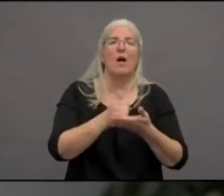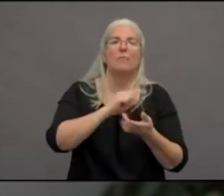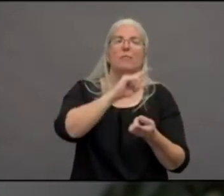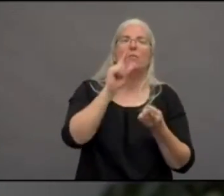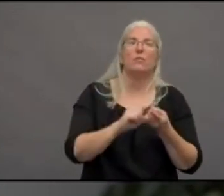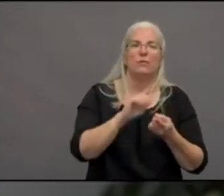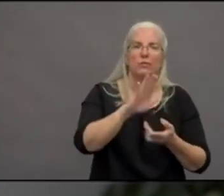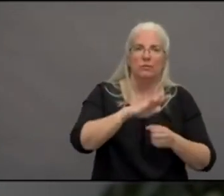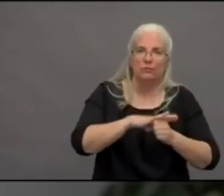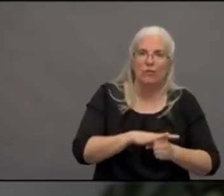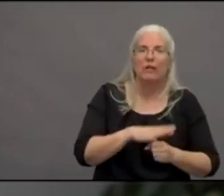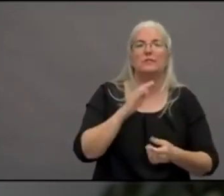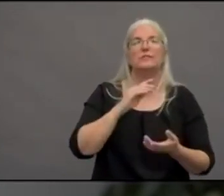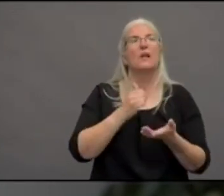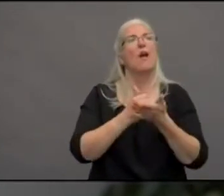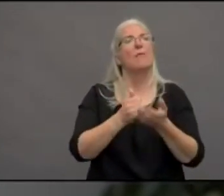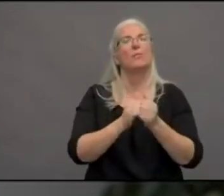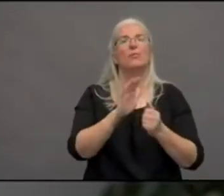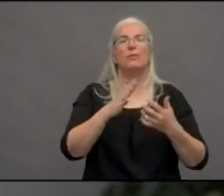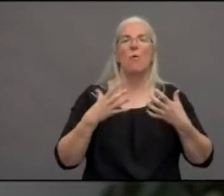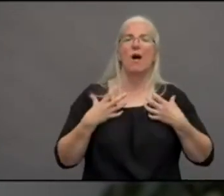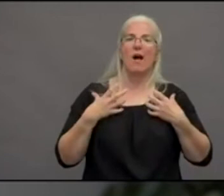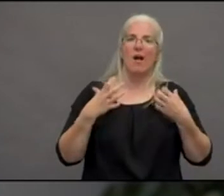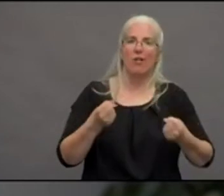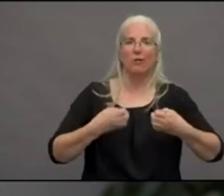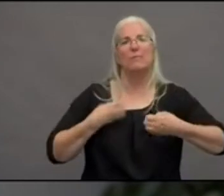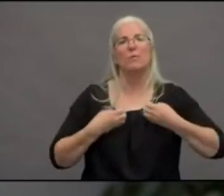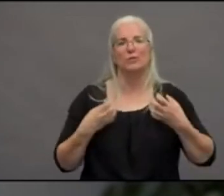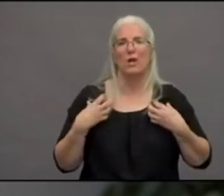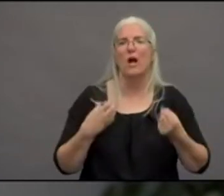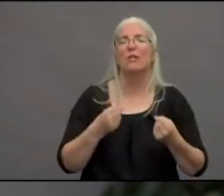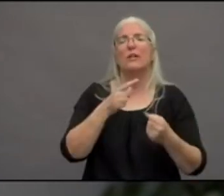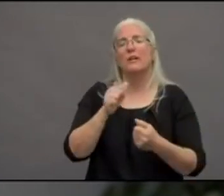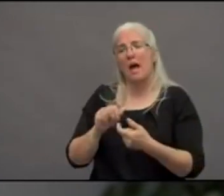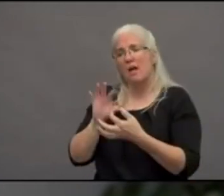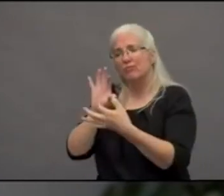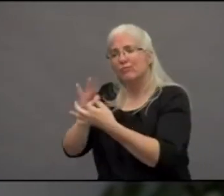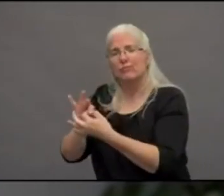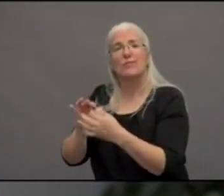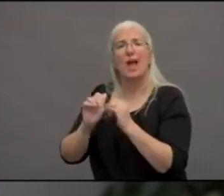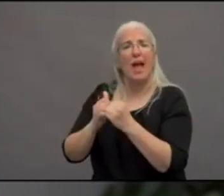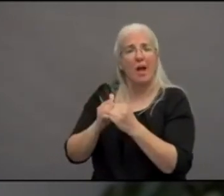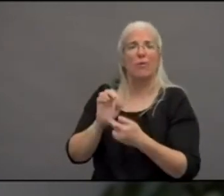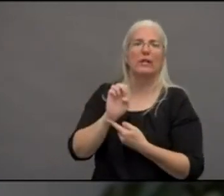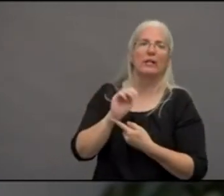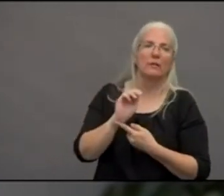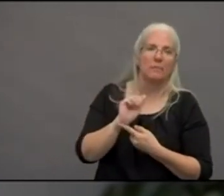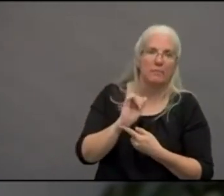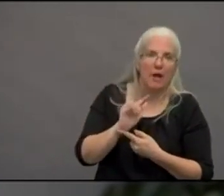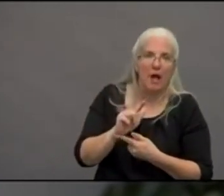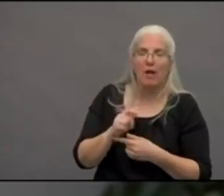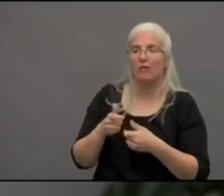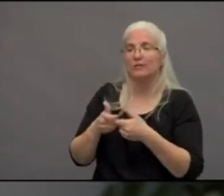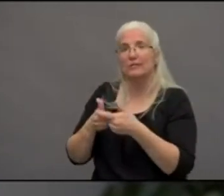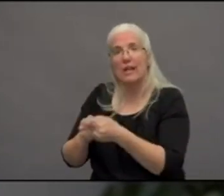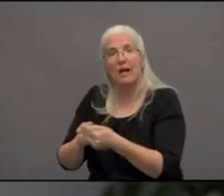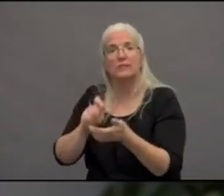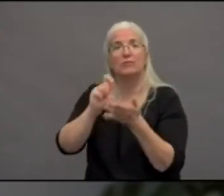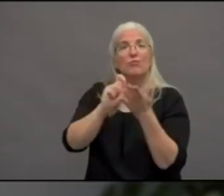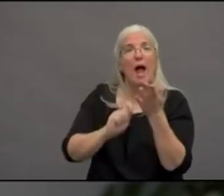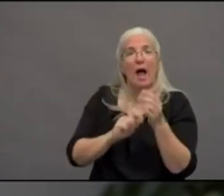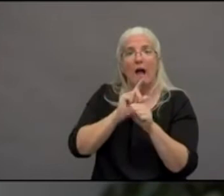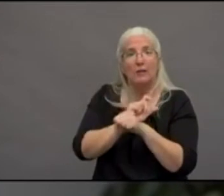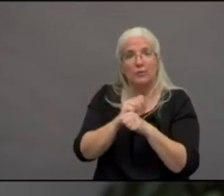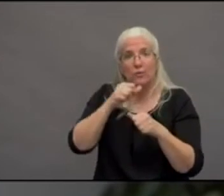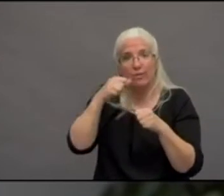really include how you're going to stay connected. Email, text, writing old-fashioned letters, sending cards, those sorts of things